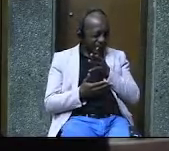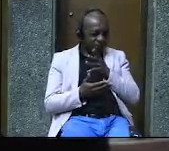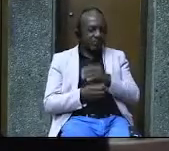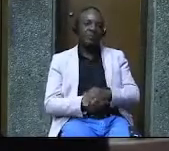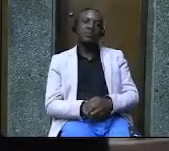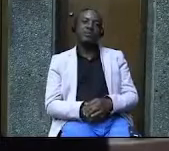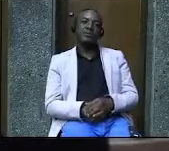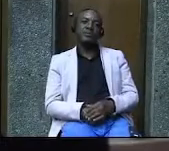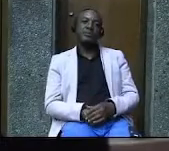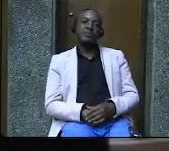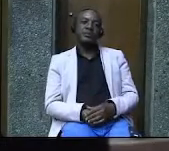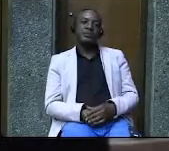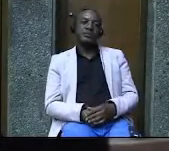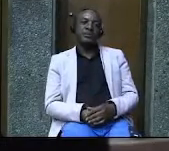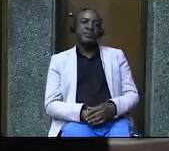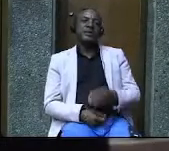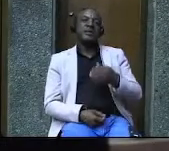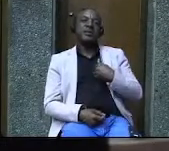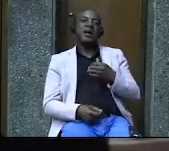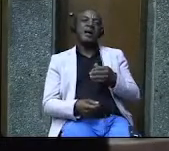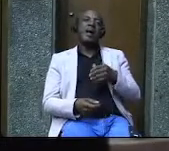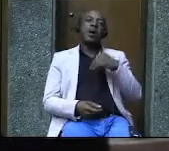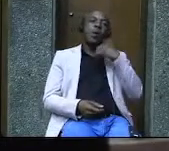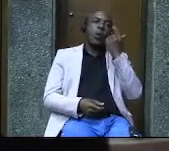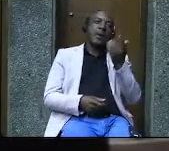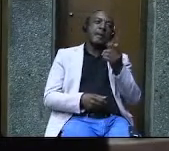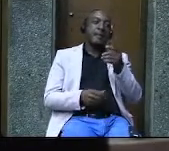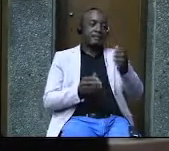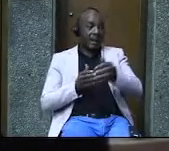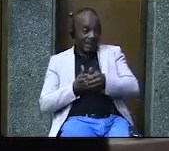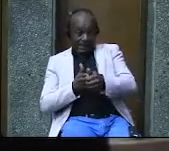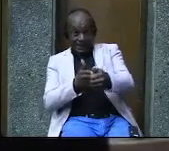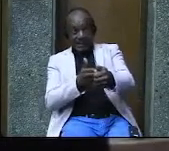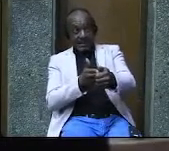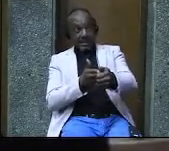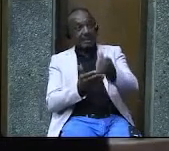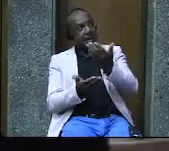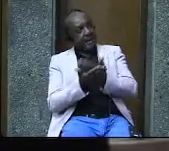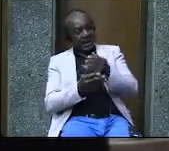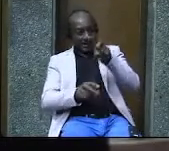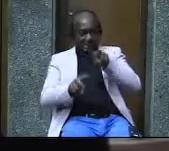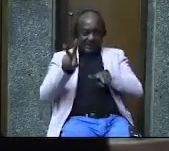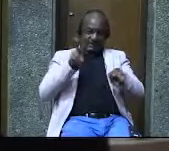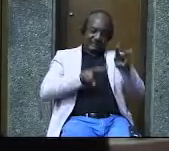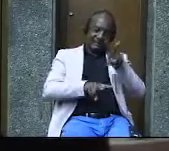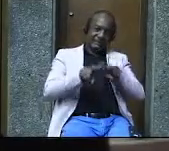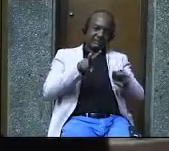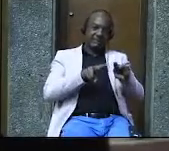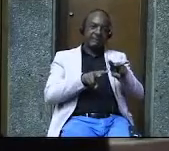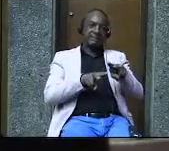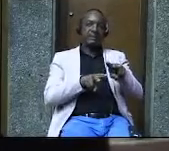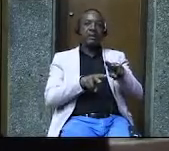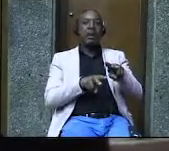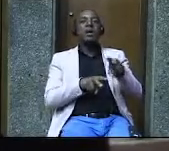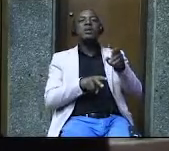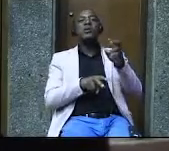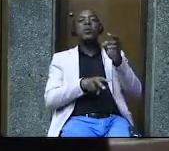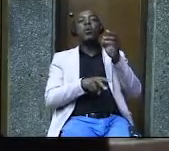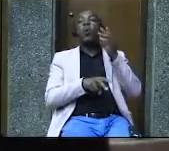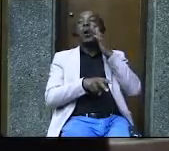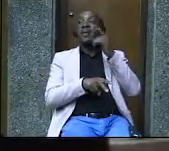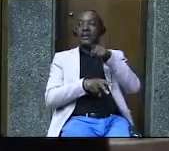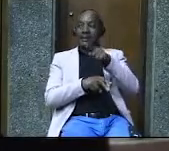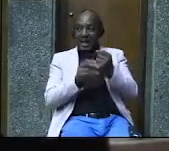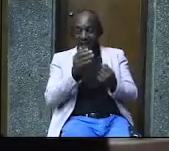ntwene kretile hore mkhomoni ike shebe uki ba itapele ba rona mwana na. Beri tse bang hantle hore kaje kulena na weza etse ntwe tswana le